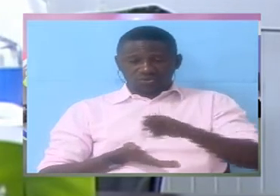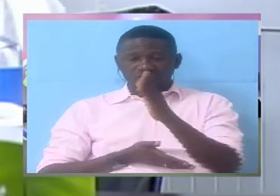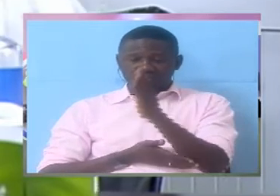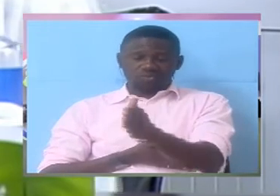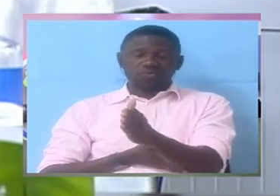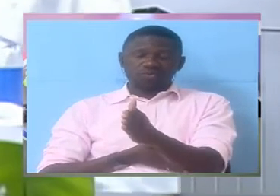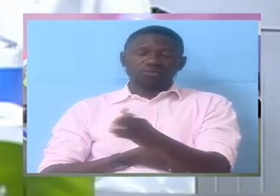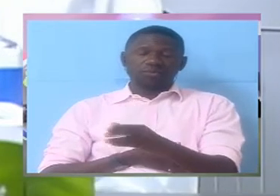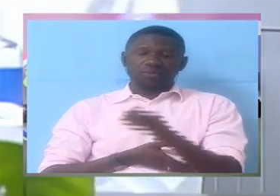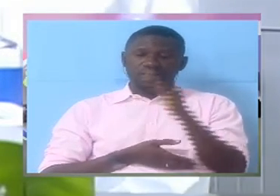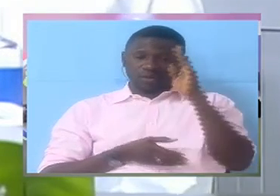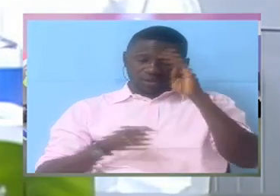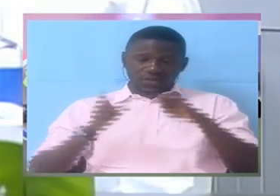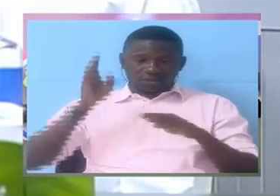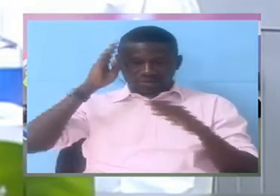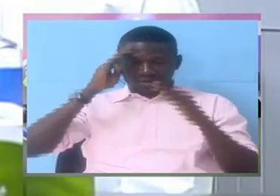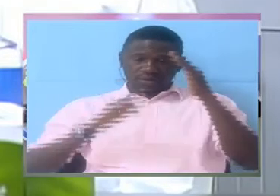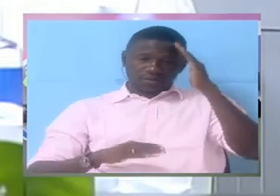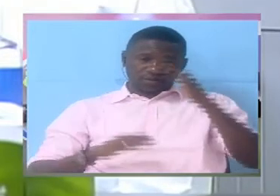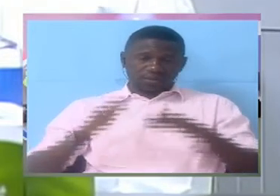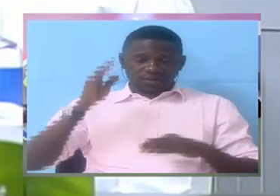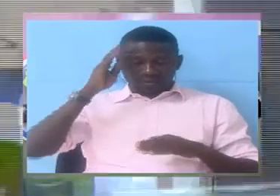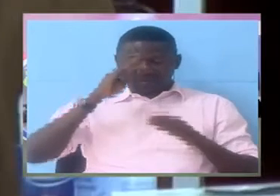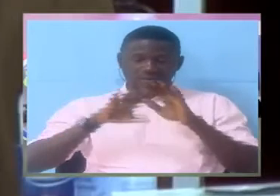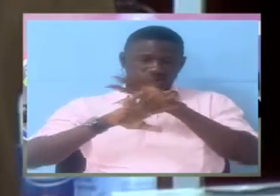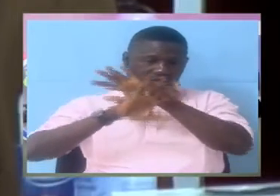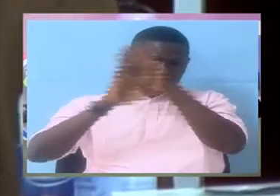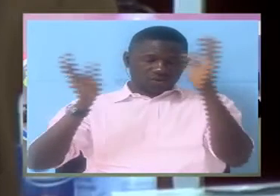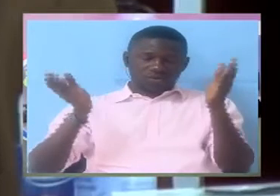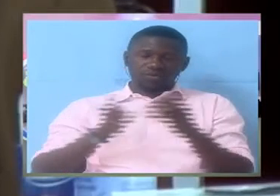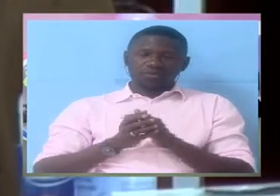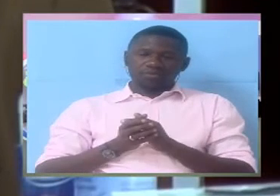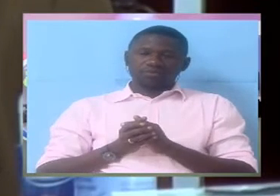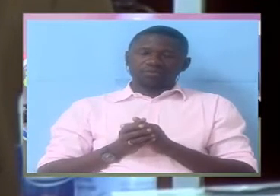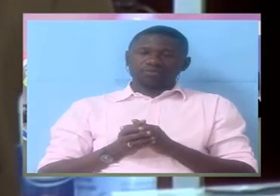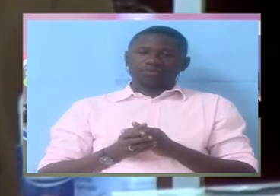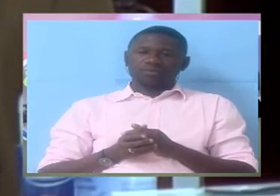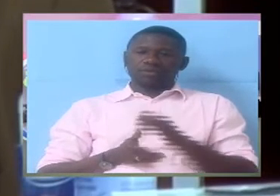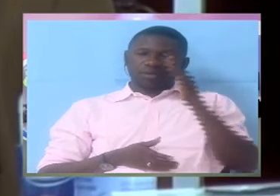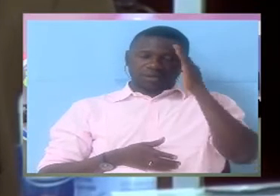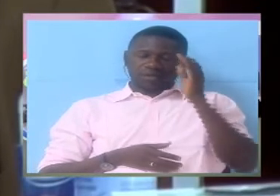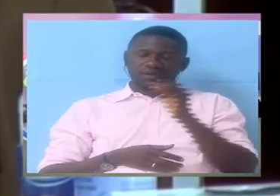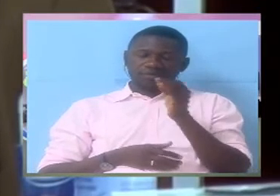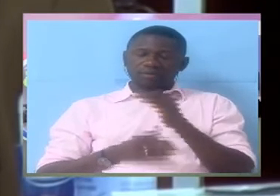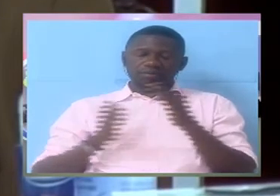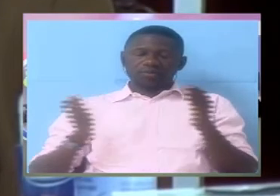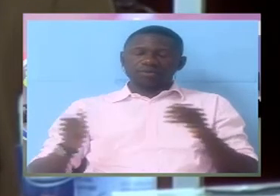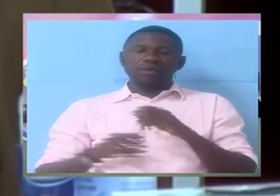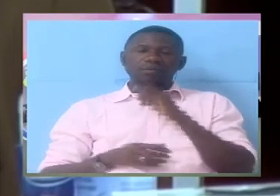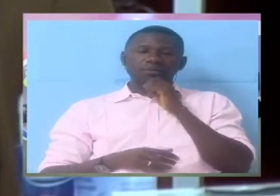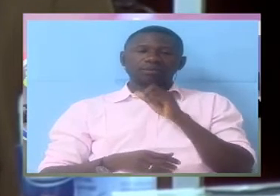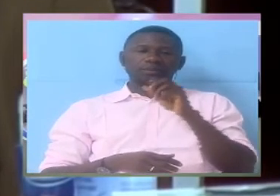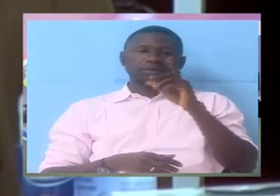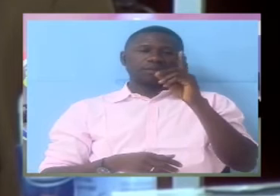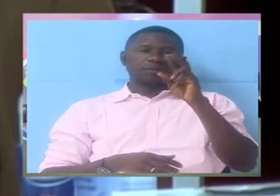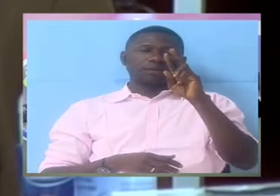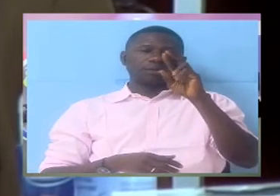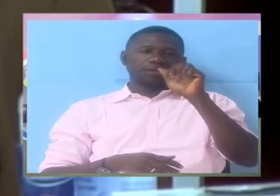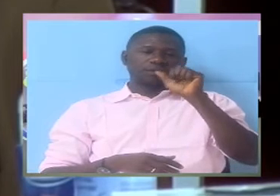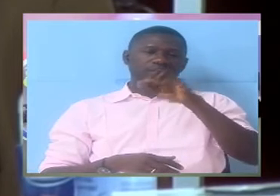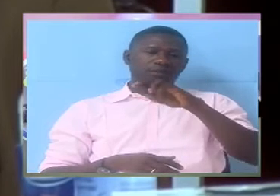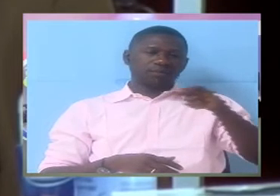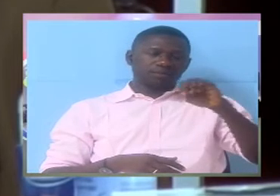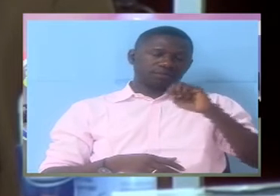baraka Allah baraka Allah lamur kunyi makan thank you very much indeed Mr. Drammeh for coming